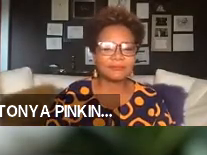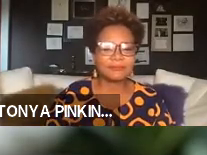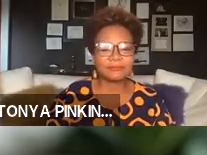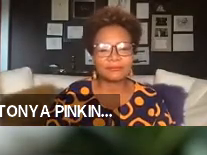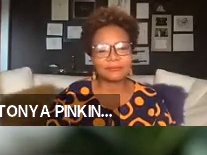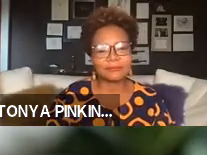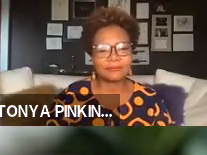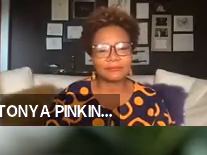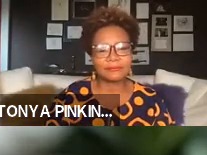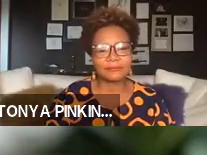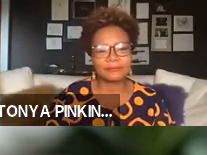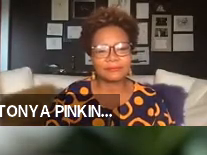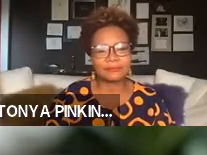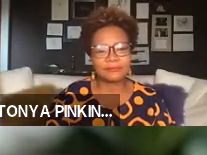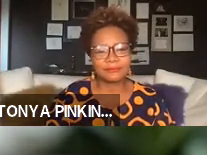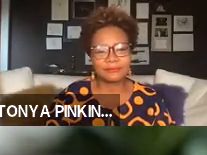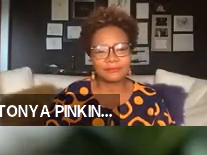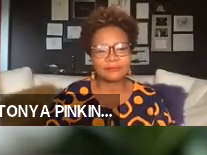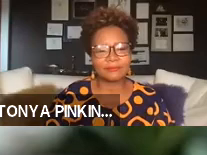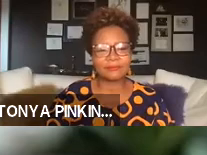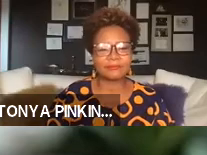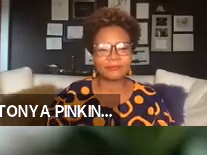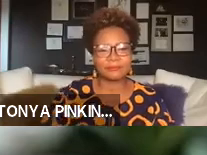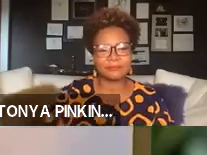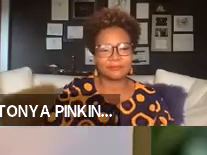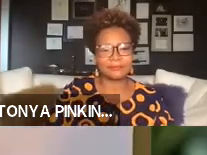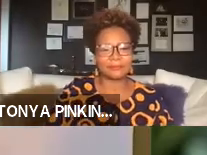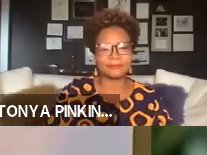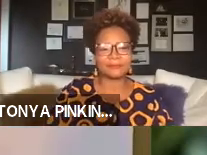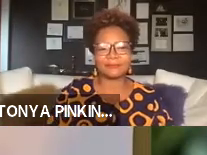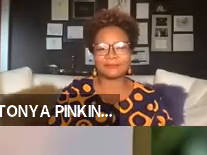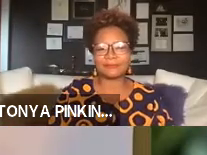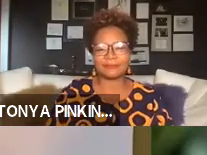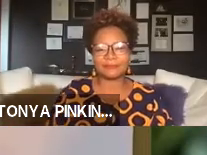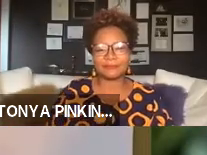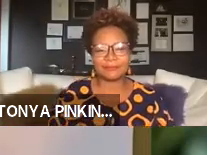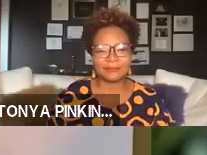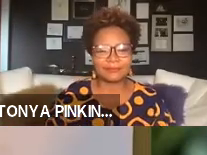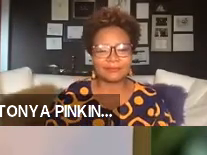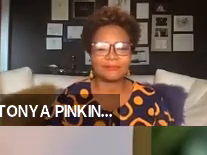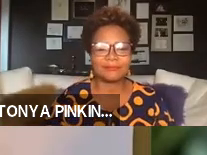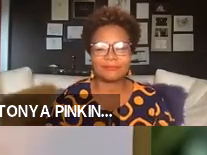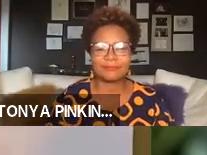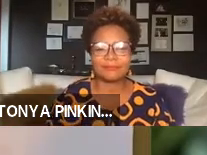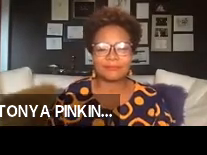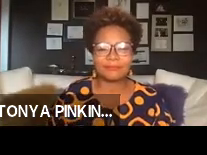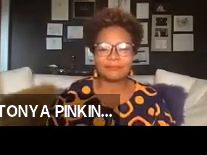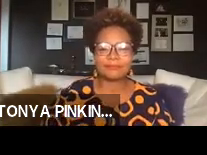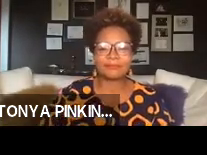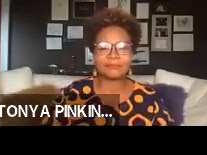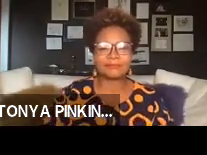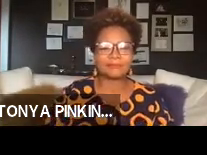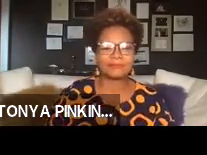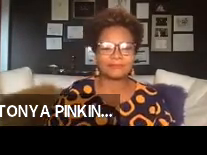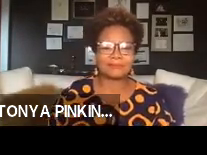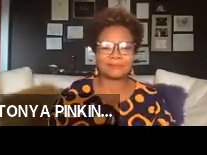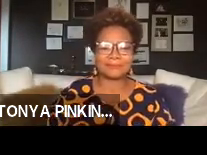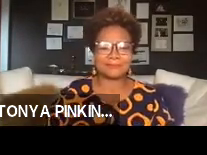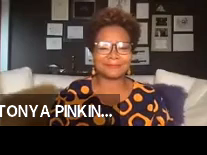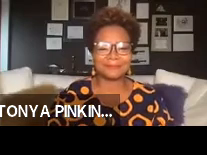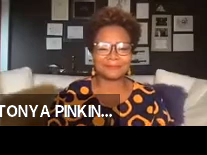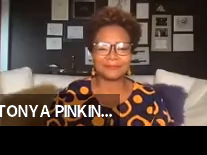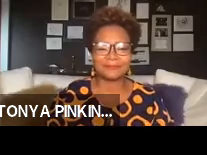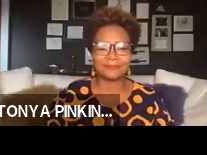think I'm a single mother? Justin's parents are threatening to sue us. Man, nobody said anything about Black Lives Matter. Where is that coming from? I will